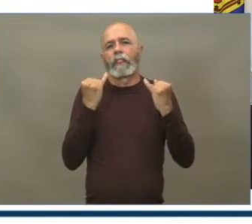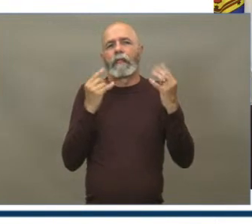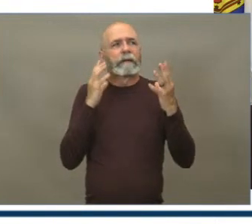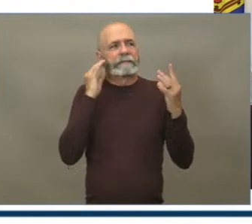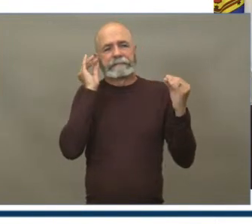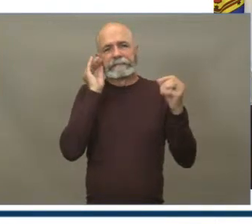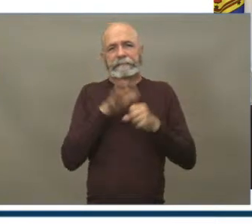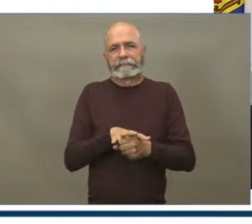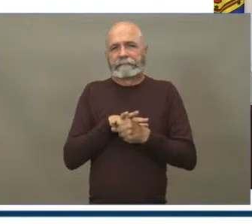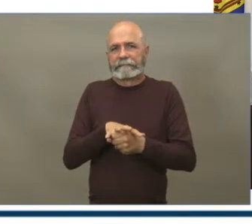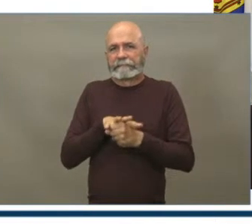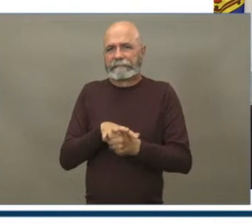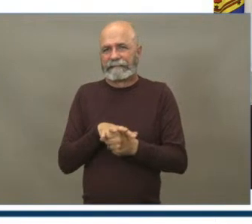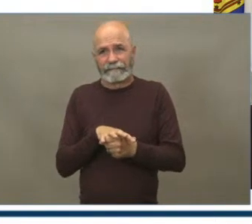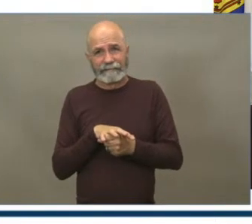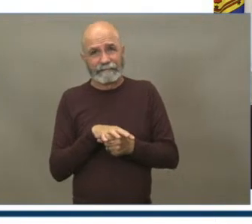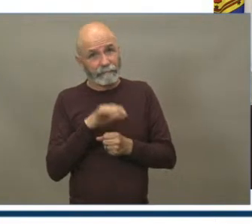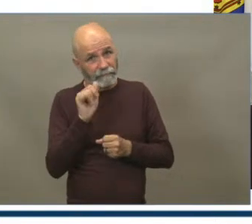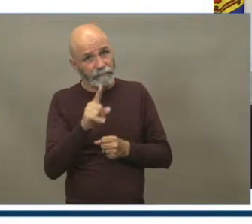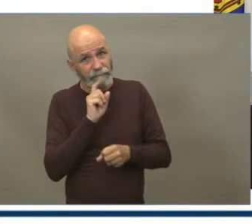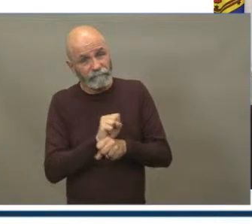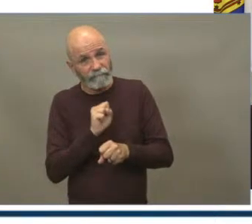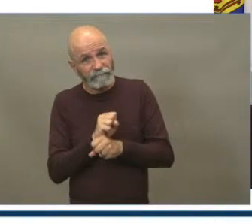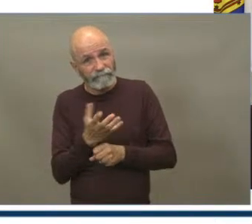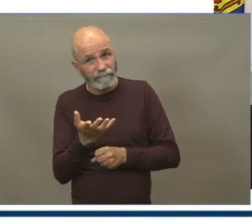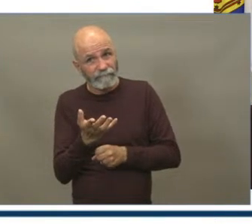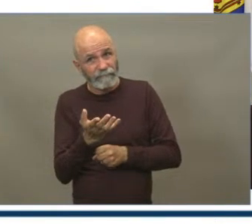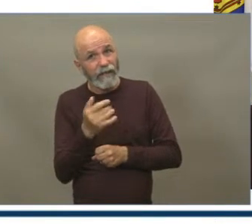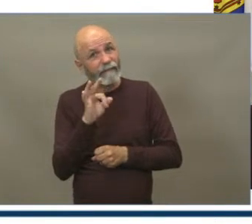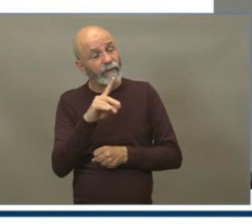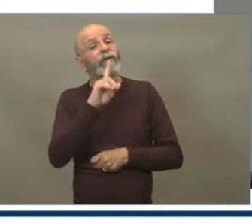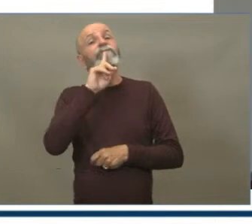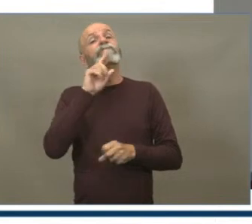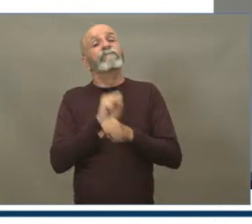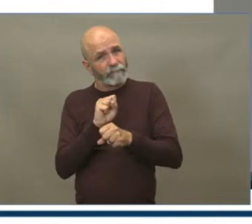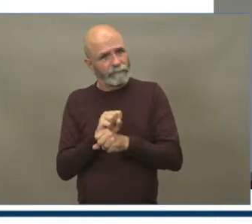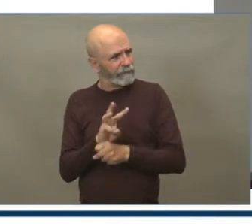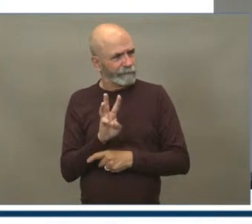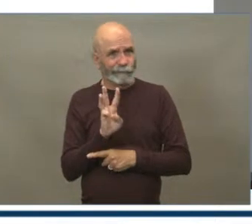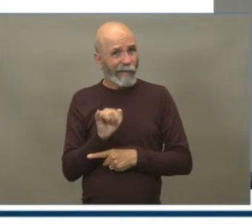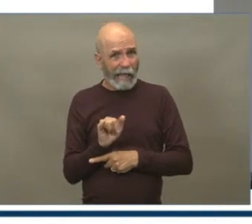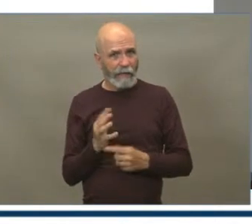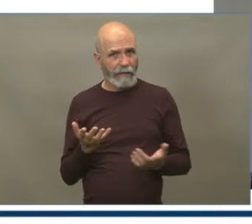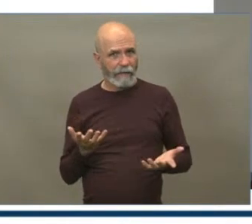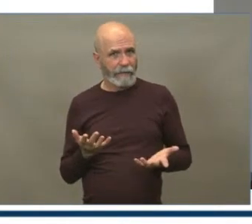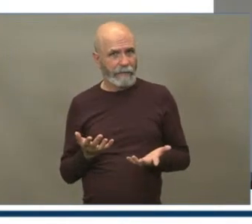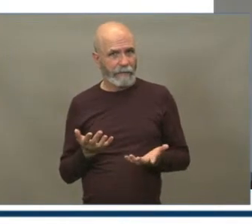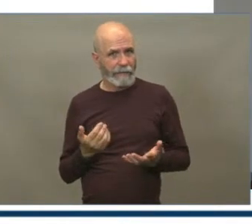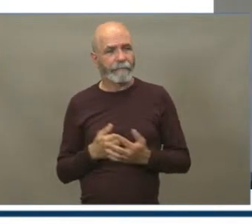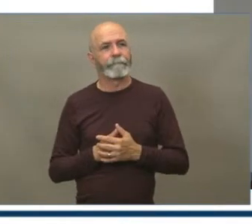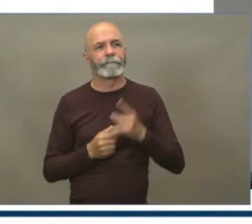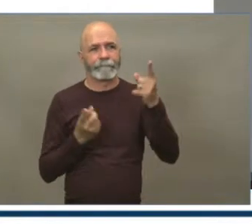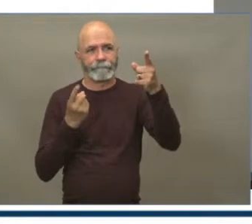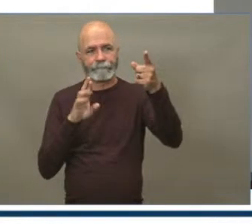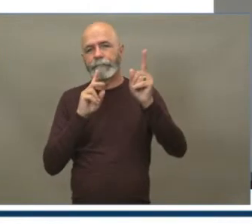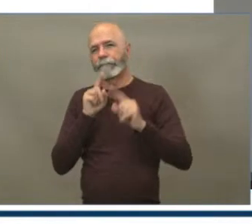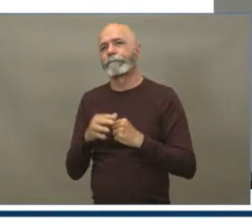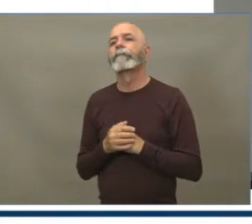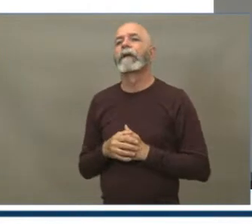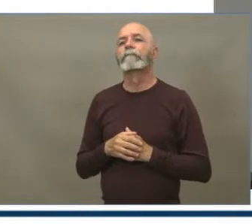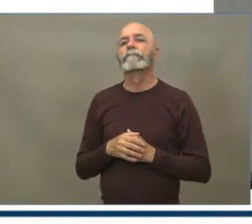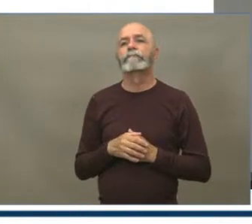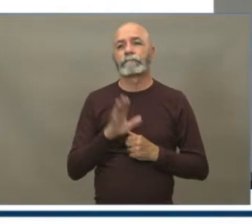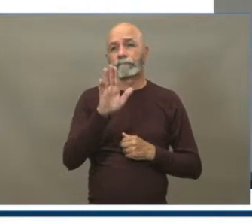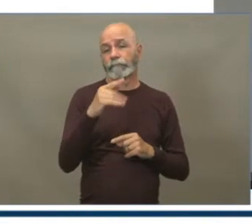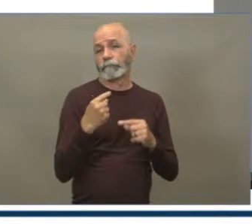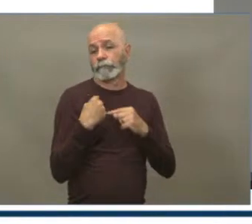bit? A, is it true? And B, why is this happening? So we've had from January, we've had lots of opportunities for healthcare workers to